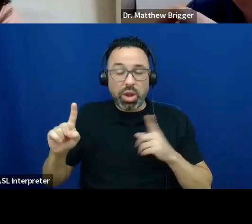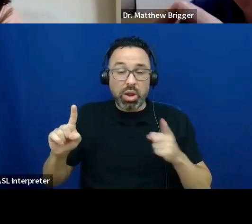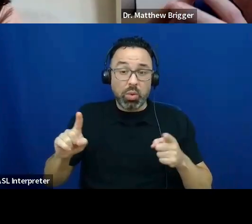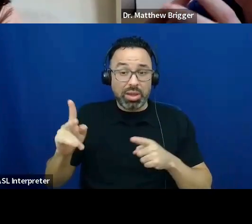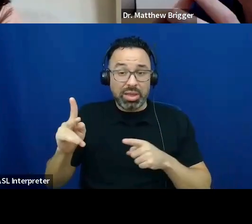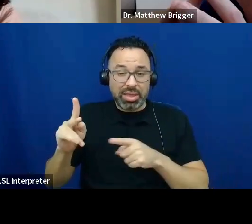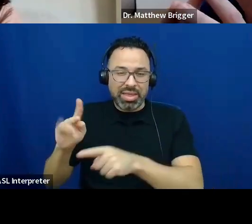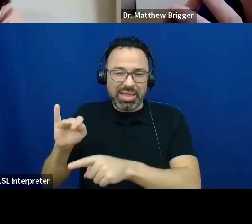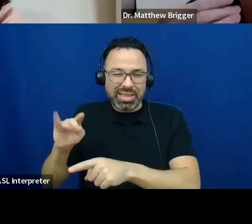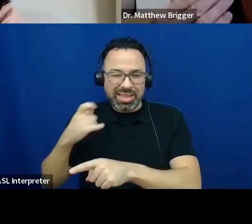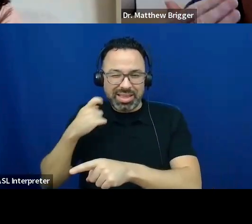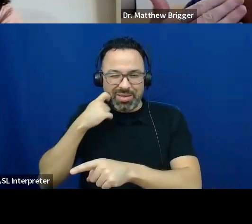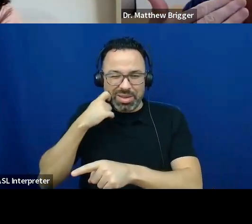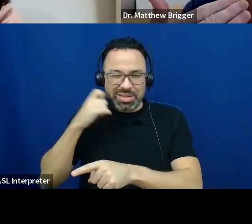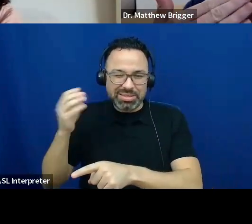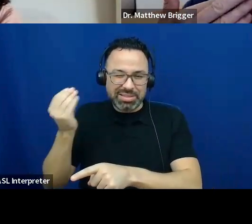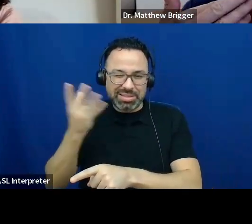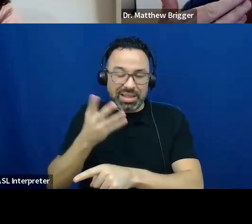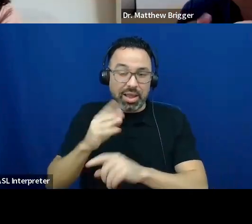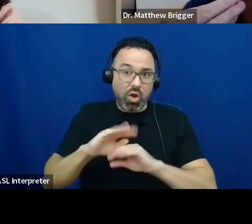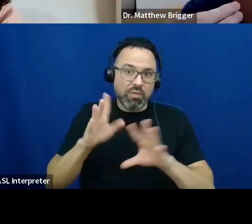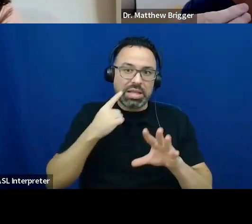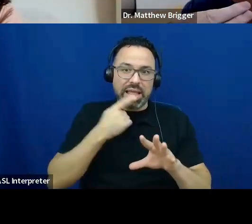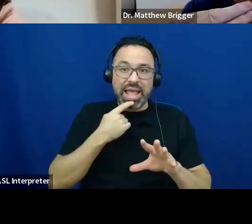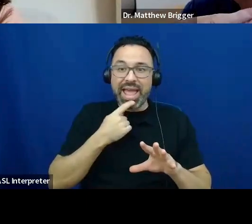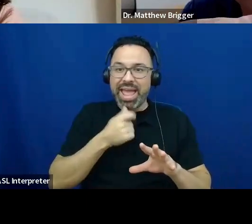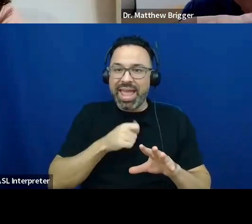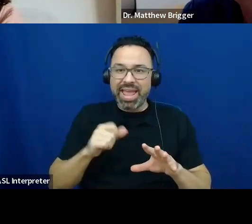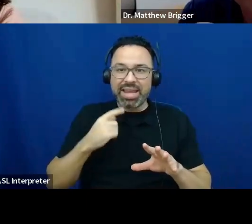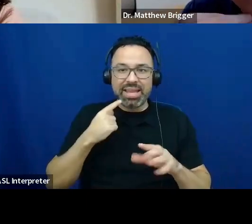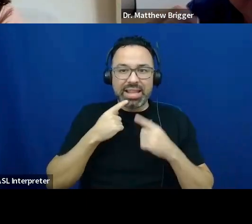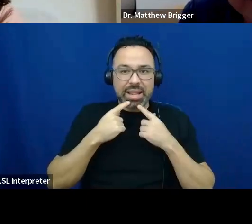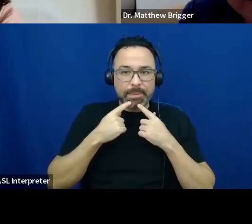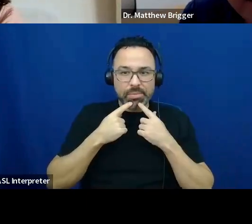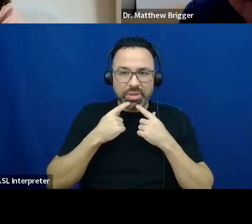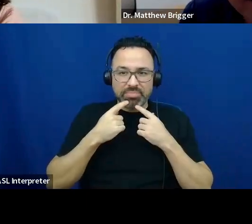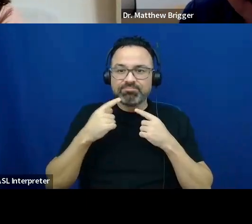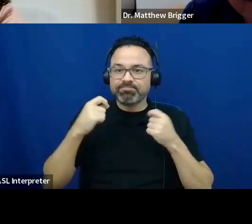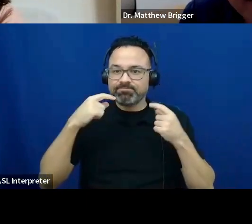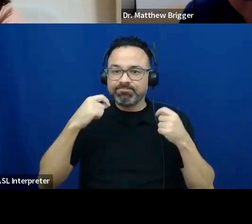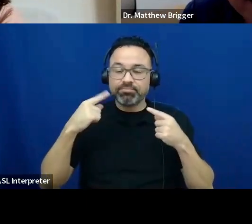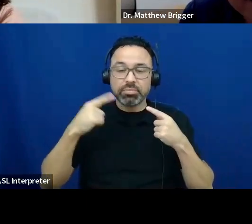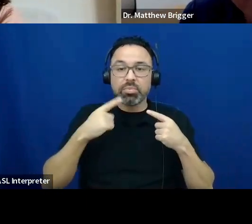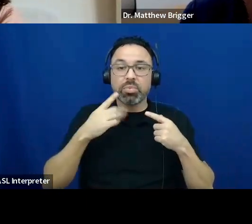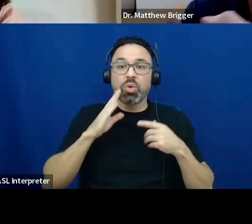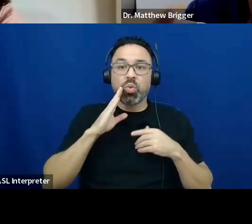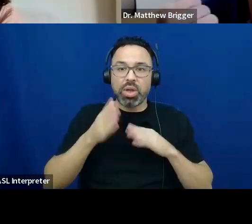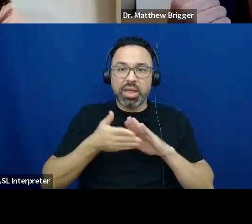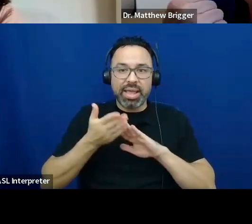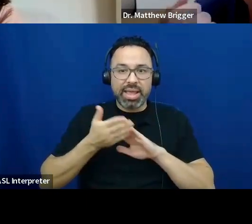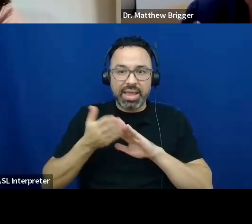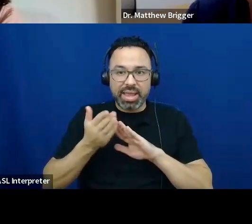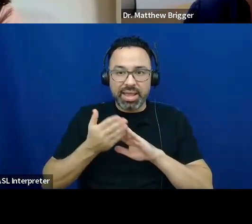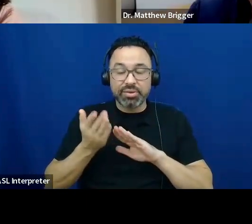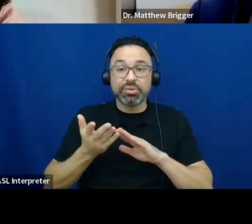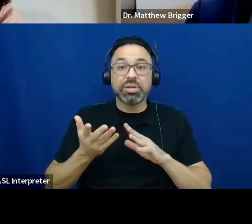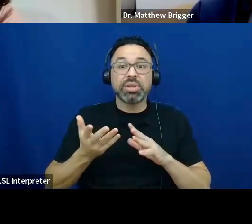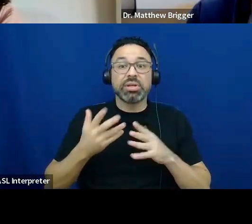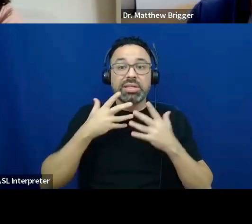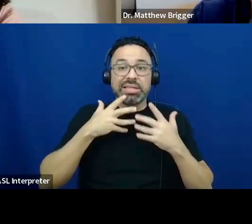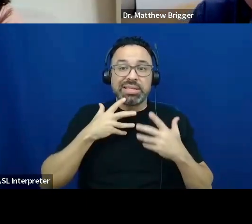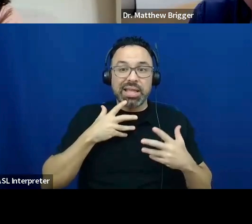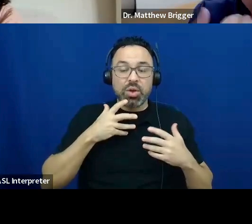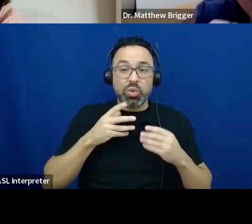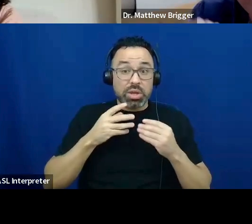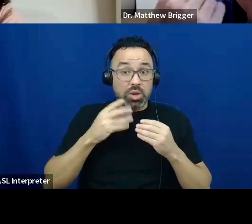answer to that, but it's like obviously any oral stimulation is going to lead to increased amount of salivary production. And we know so many